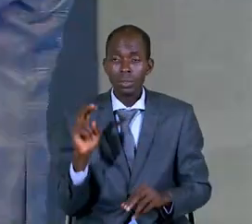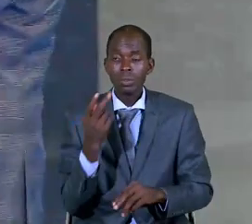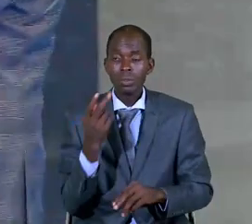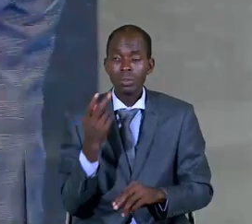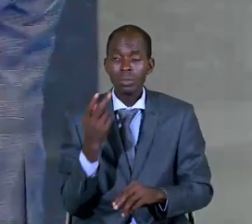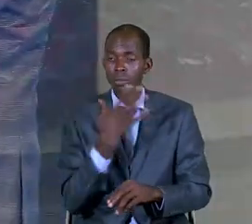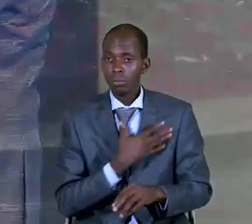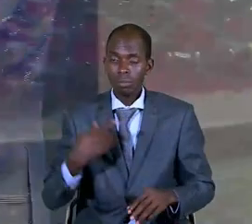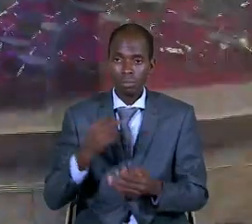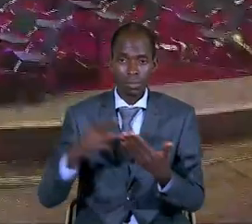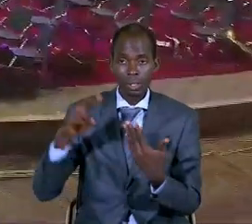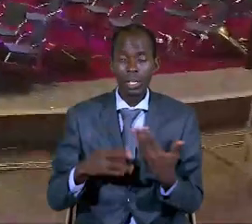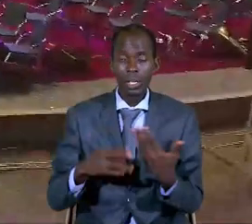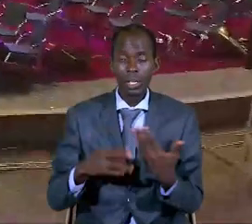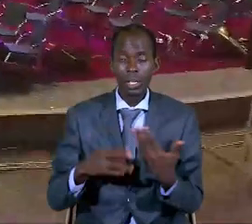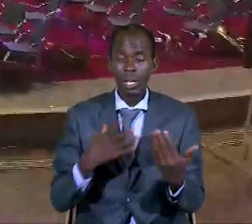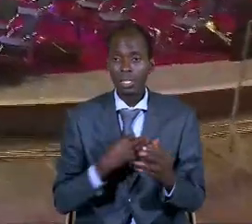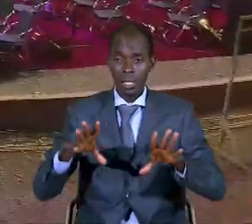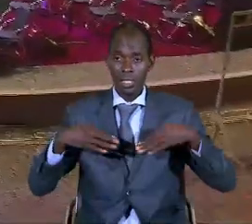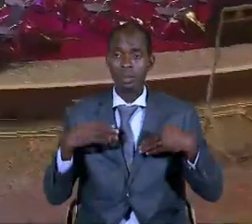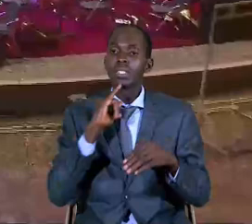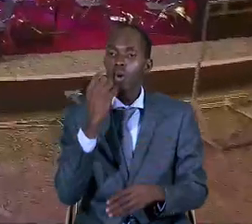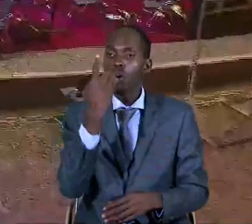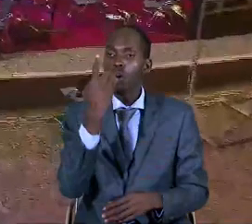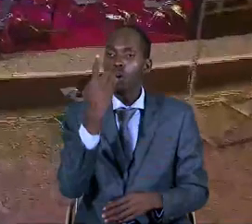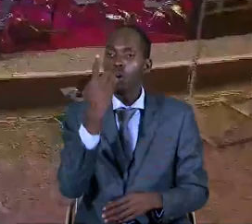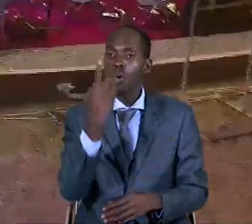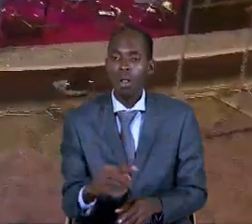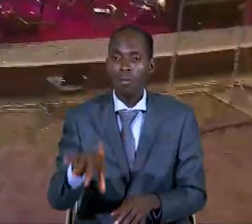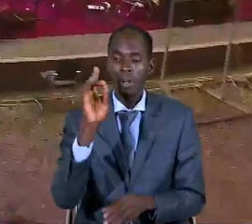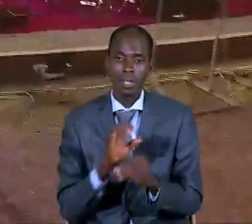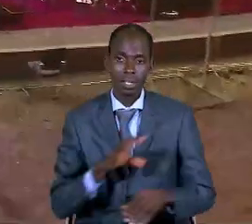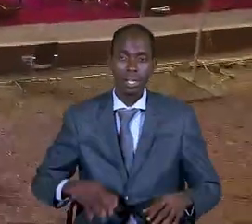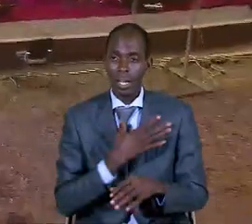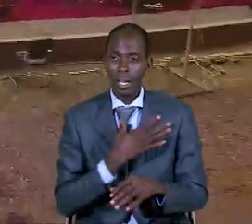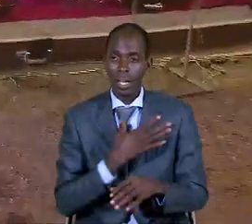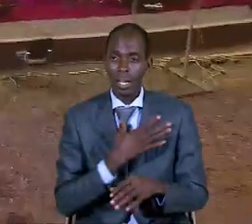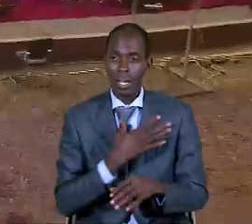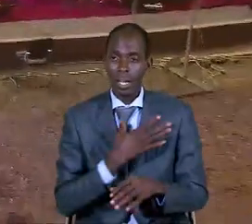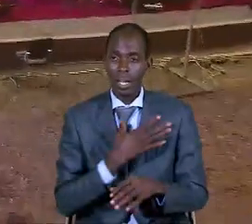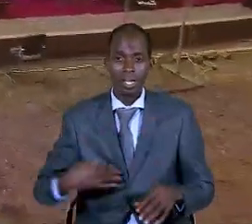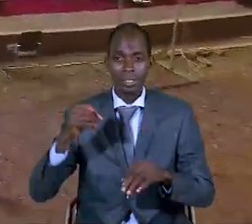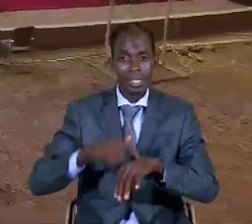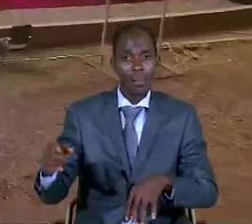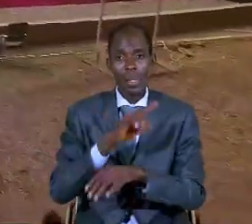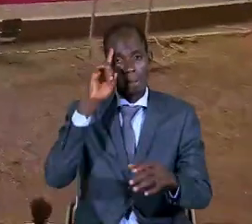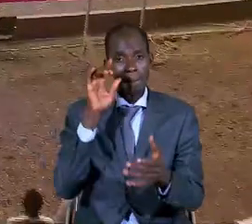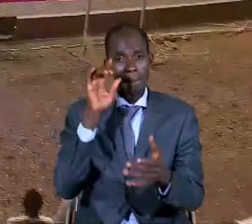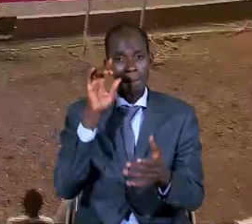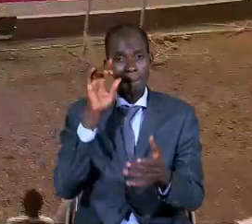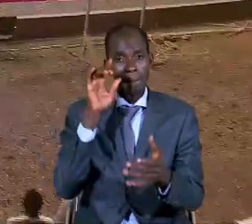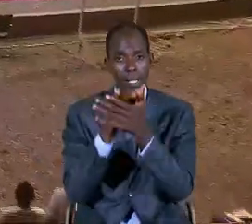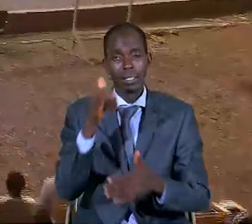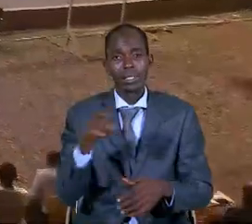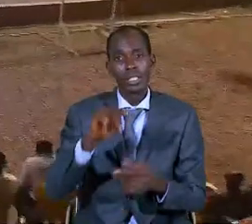their acceptance is only found in Christ. And that the moment they believe, and they needed to know